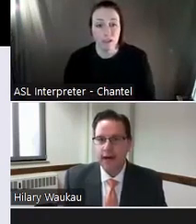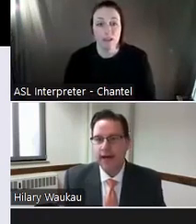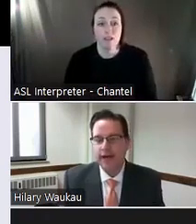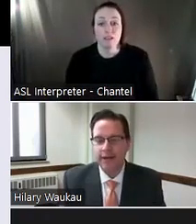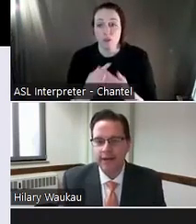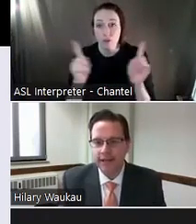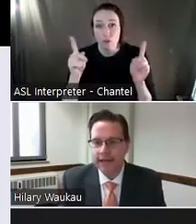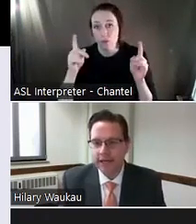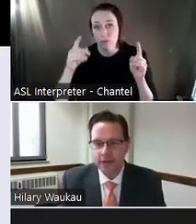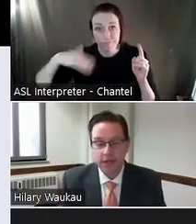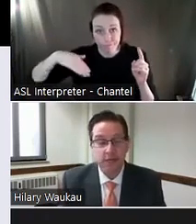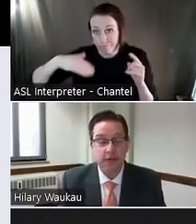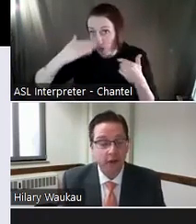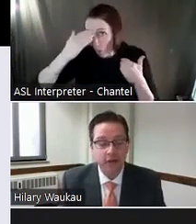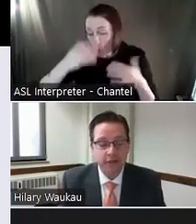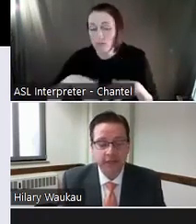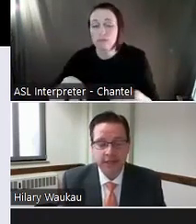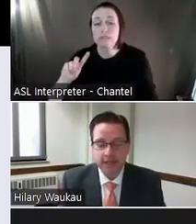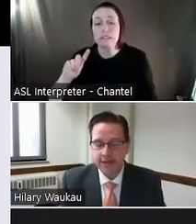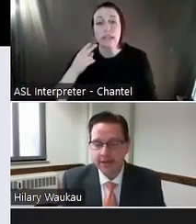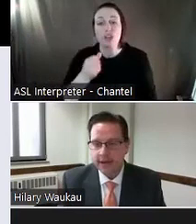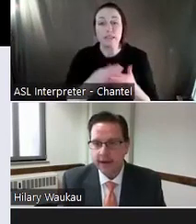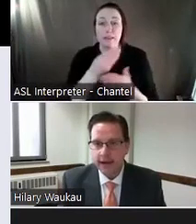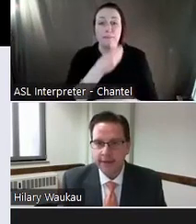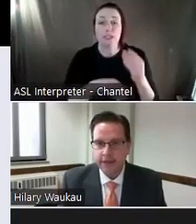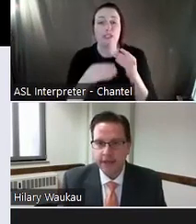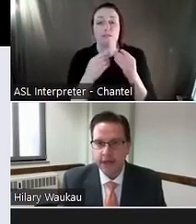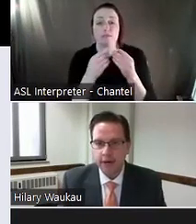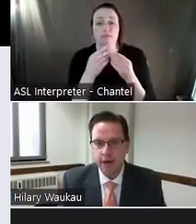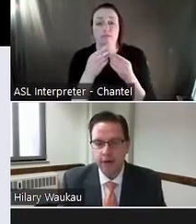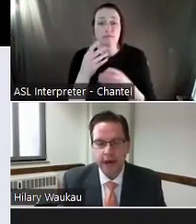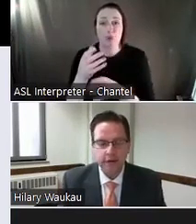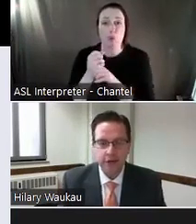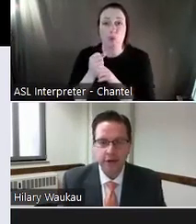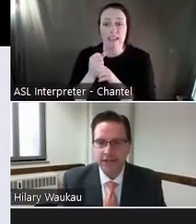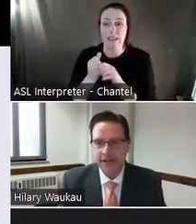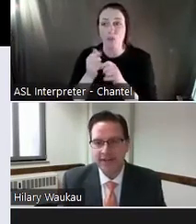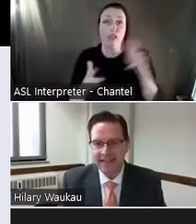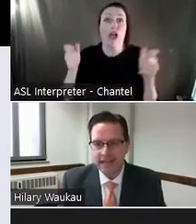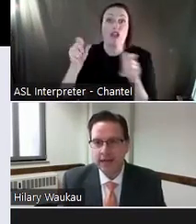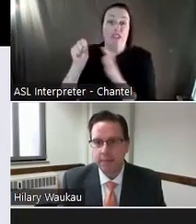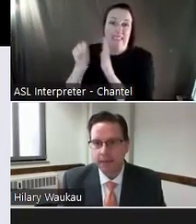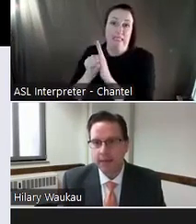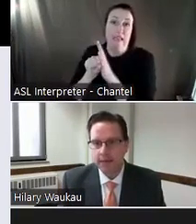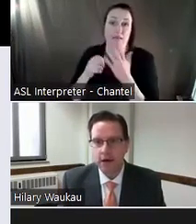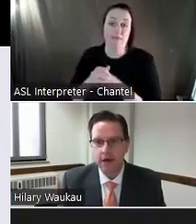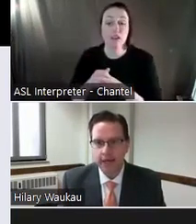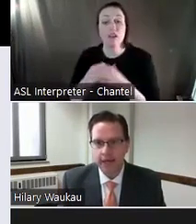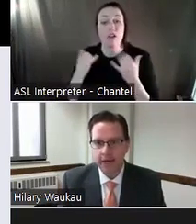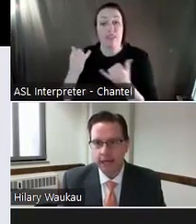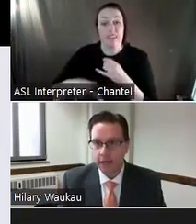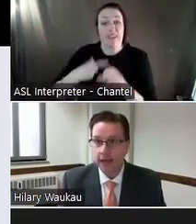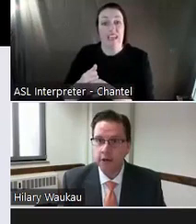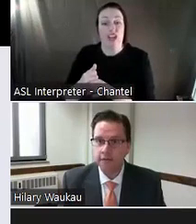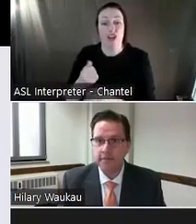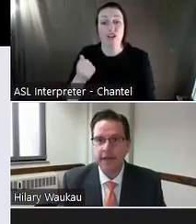know, the DHS budget is one of the largest in the state. And this year, we are averaging over $17 billion